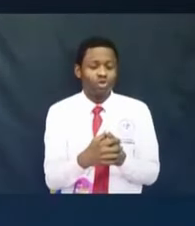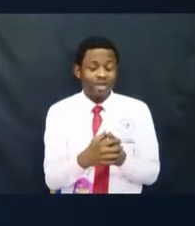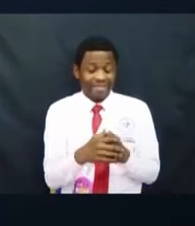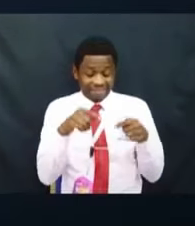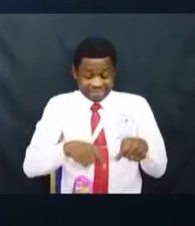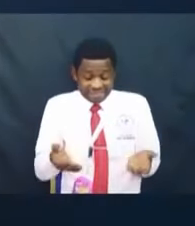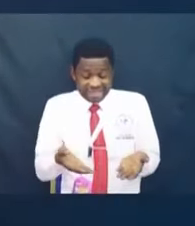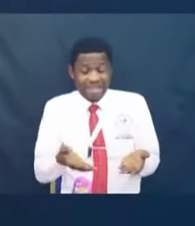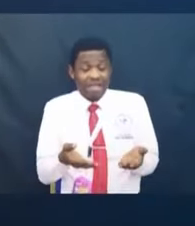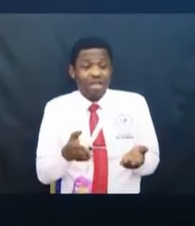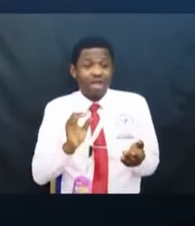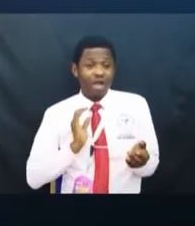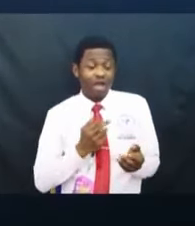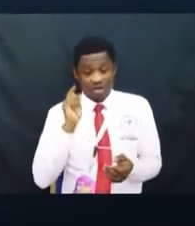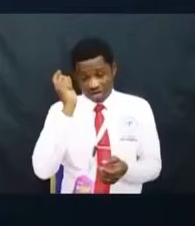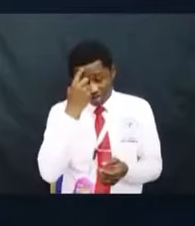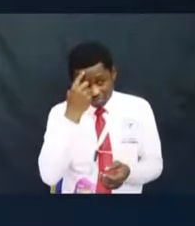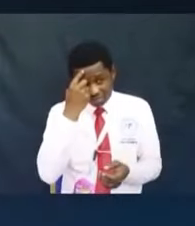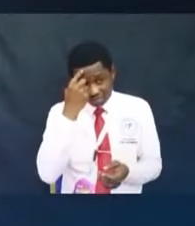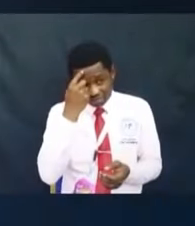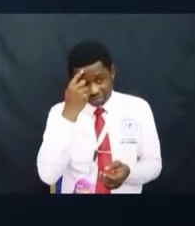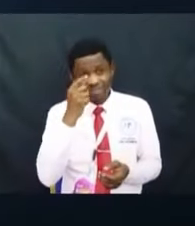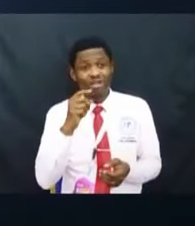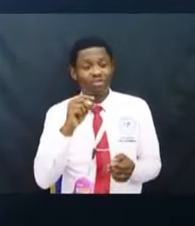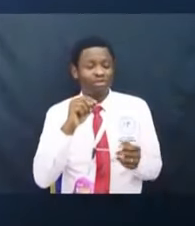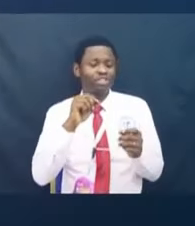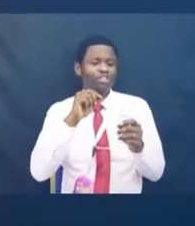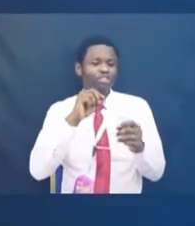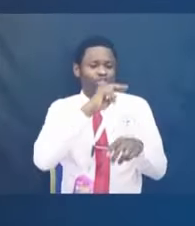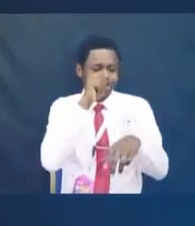sovereign, our government is the Church of Pentecost.